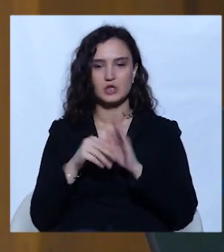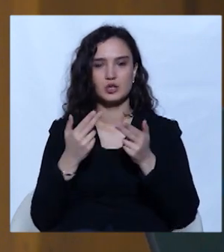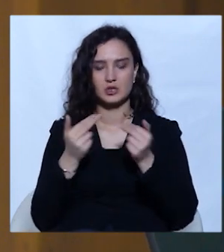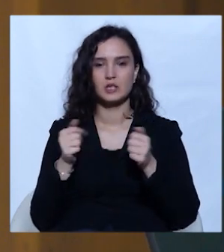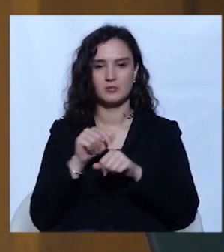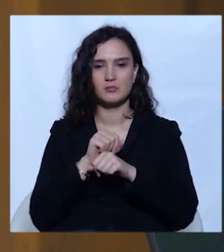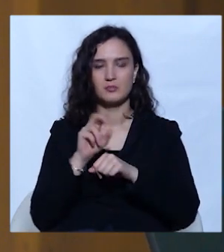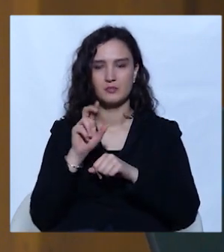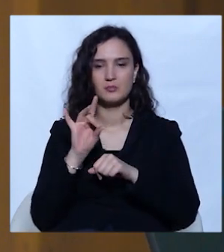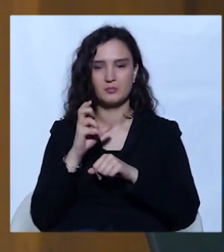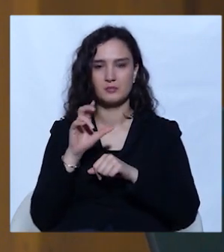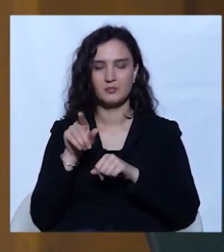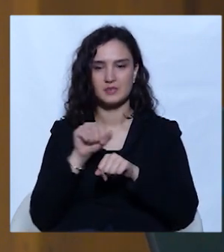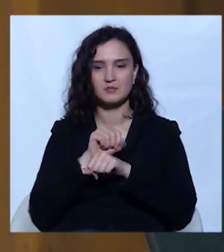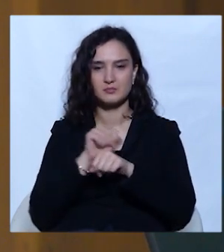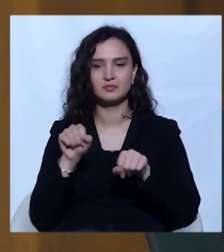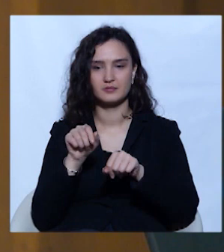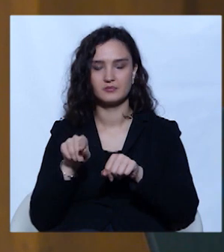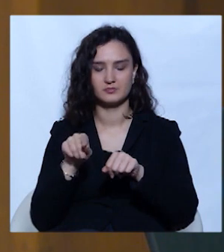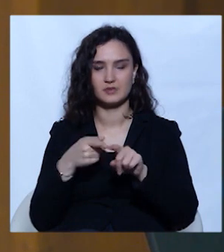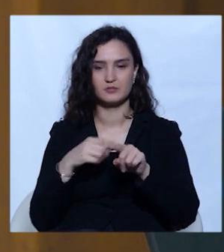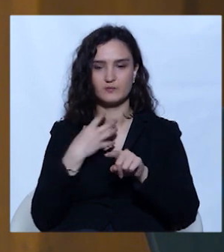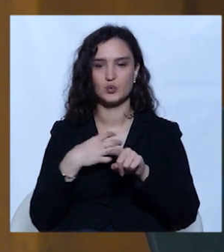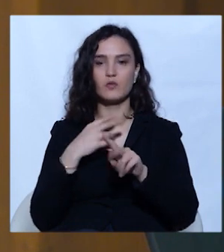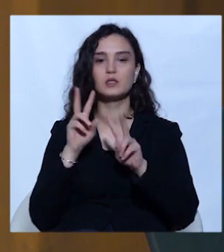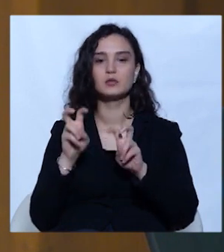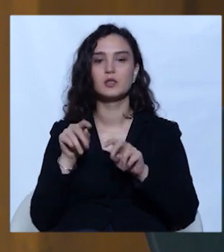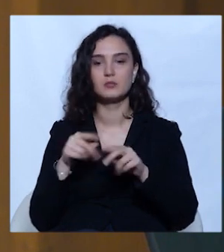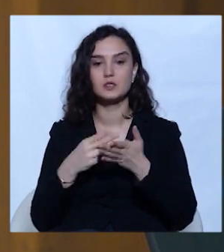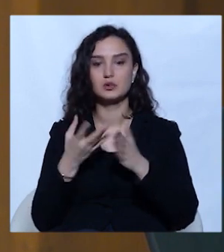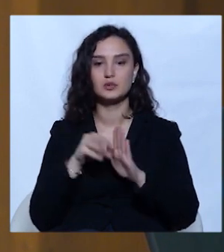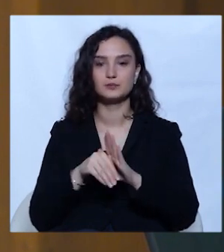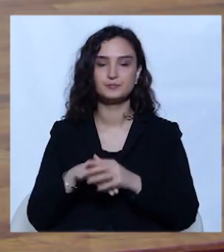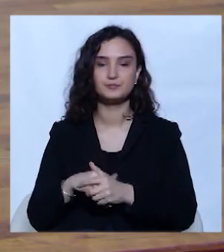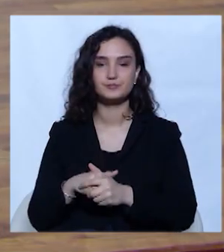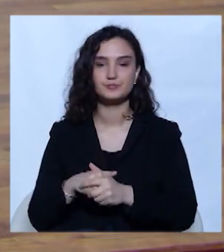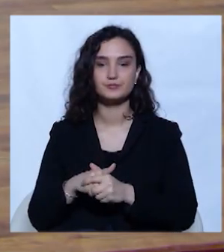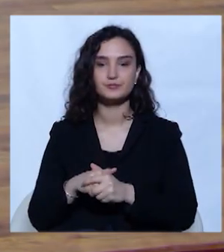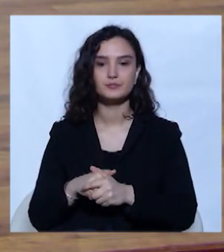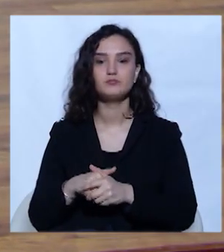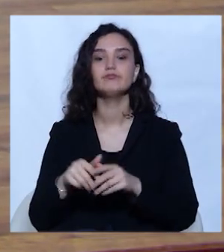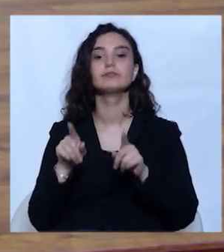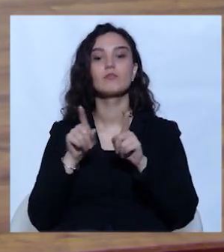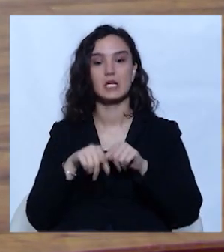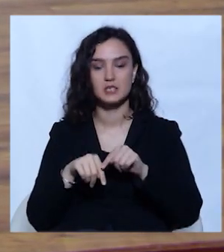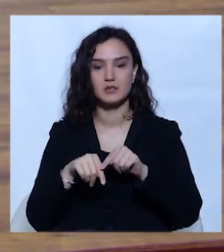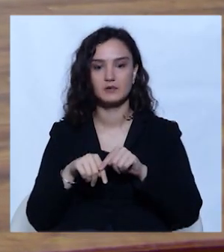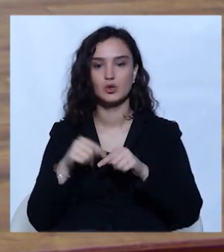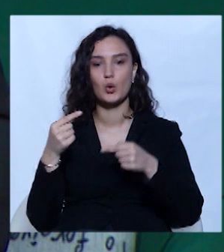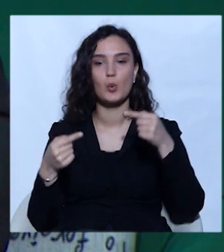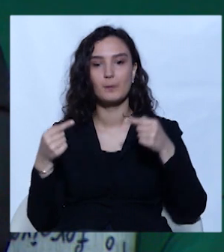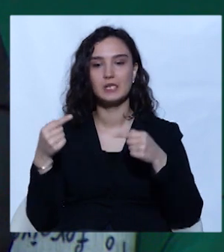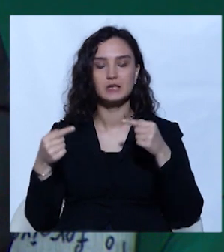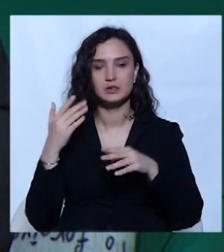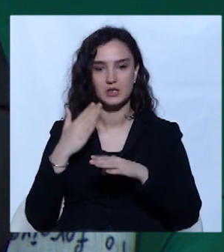bravery is one of the main themes, we can say, in this book. And there's also a conflict going